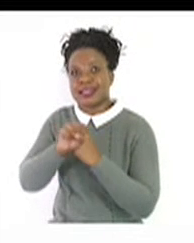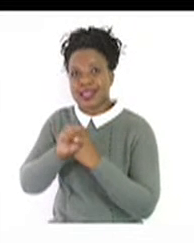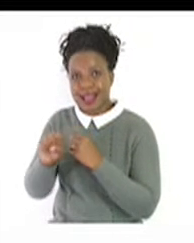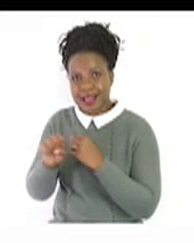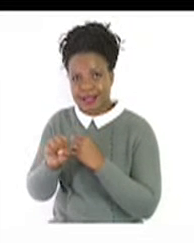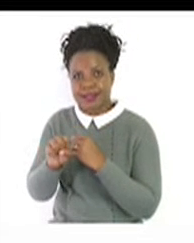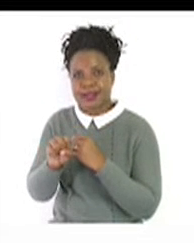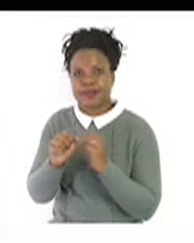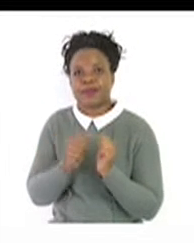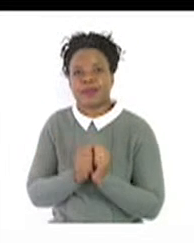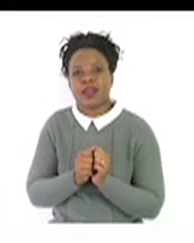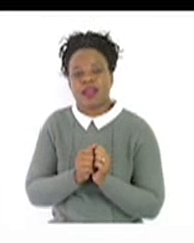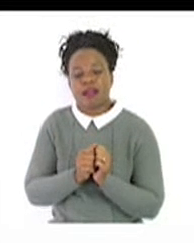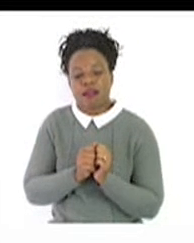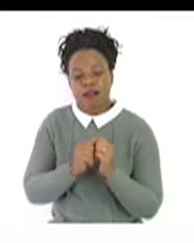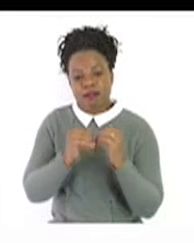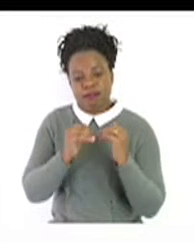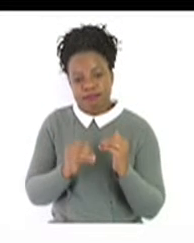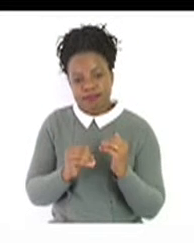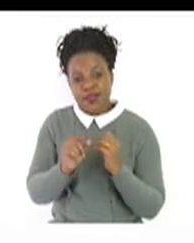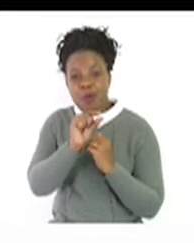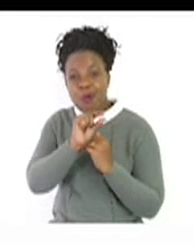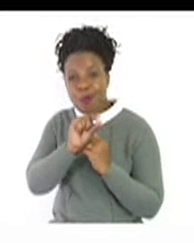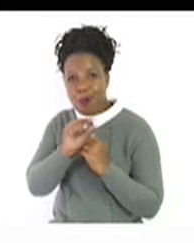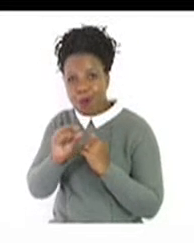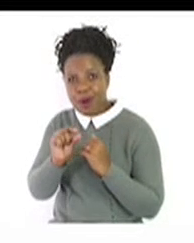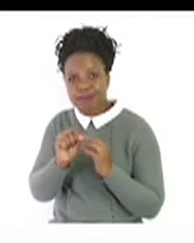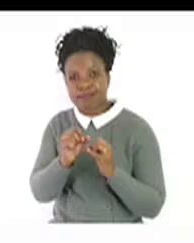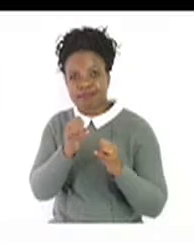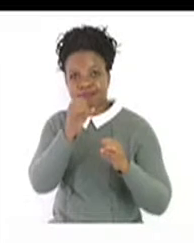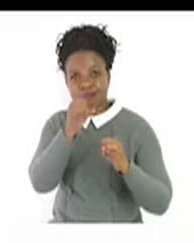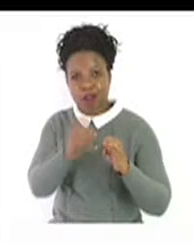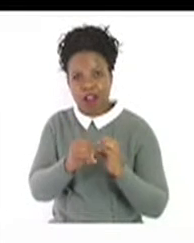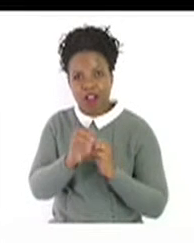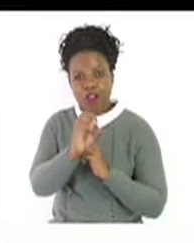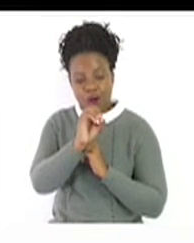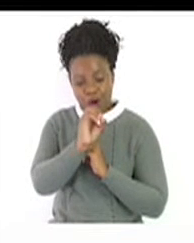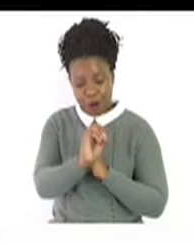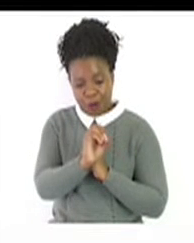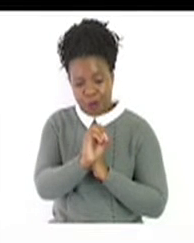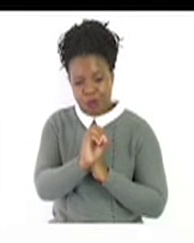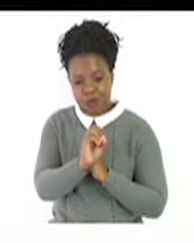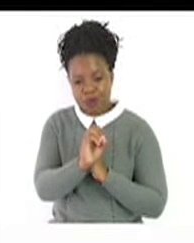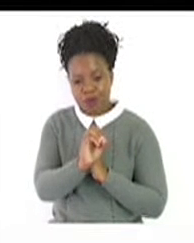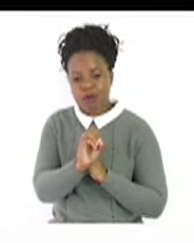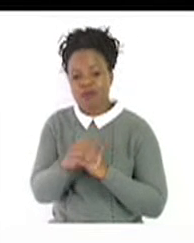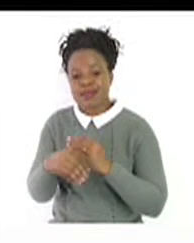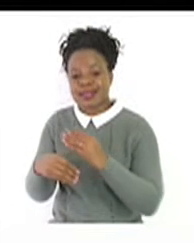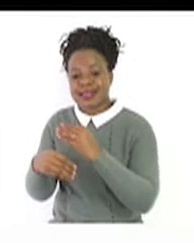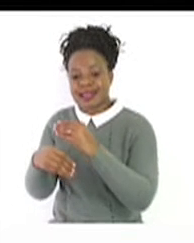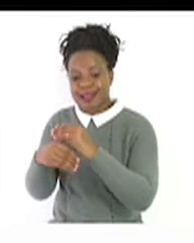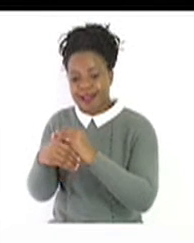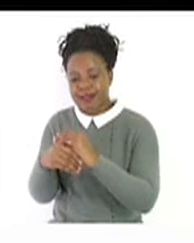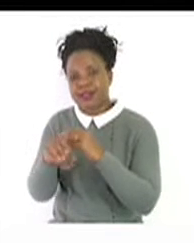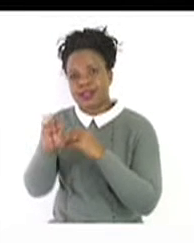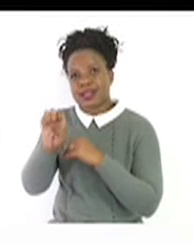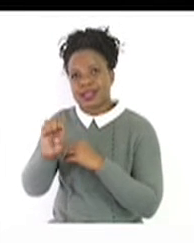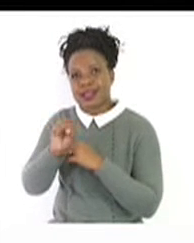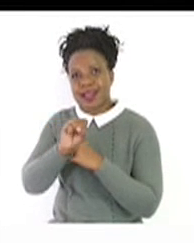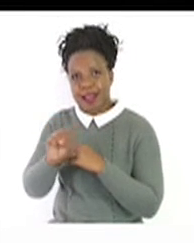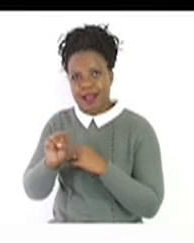an O, then add ES. Do we have words ending with a